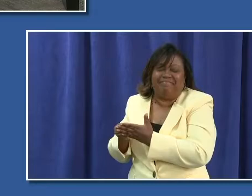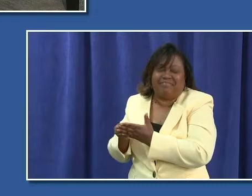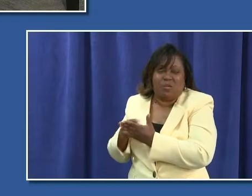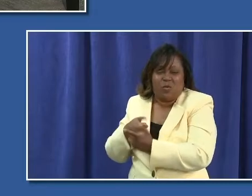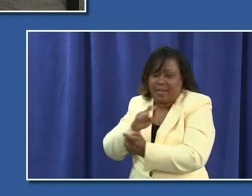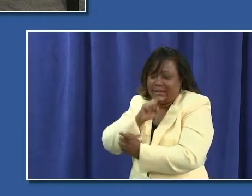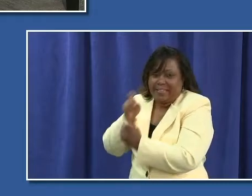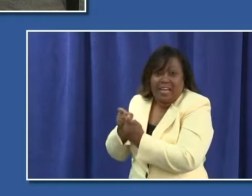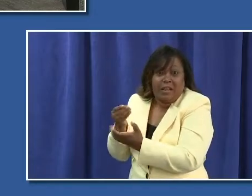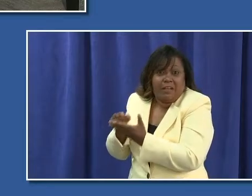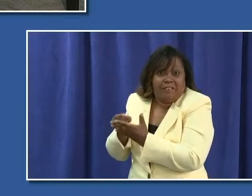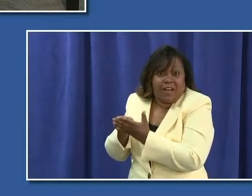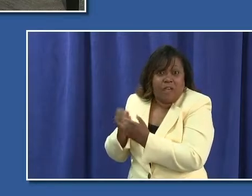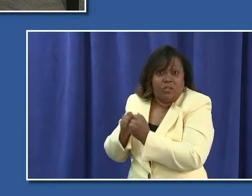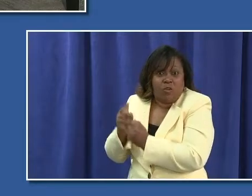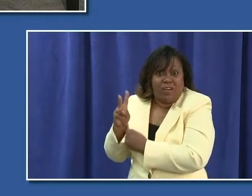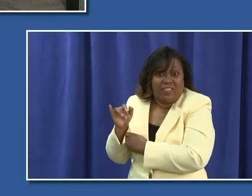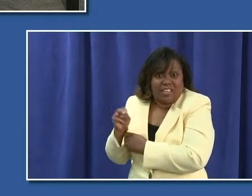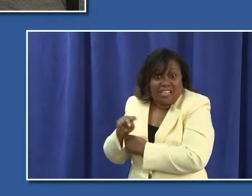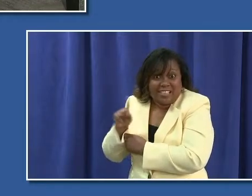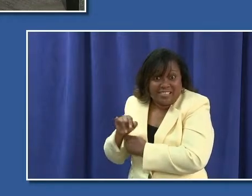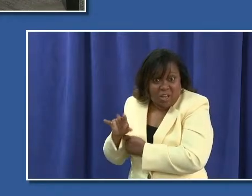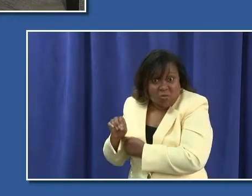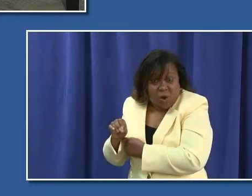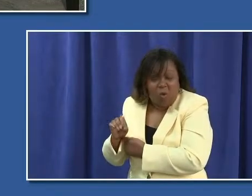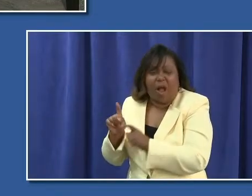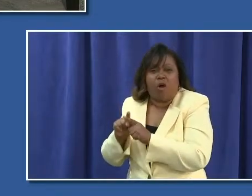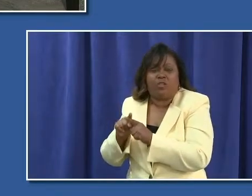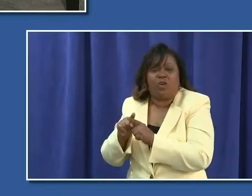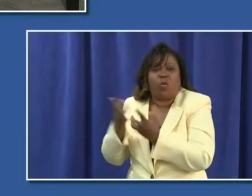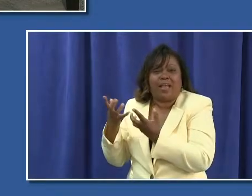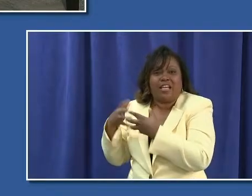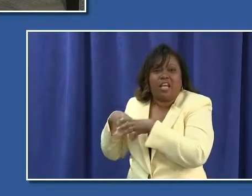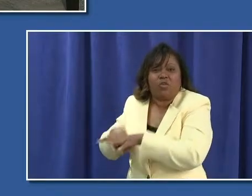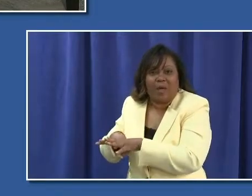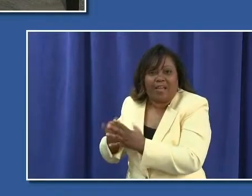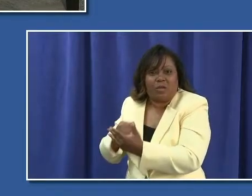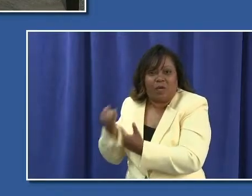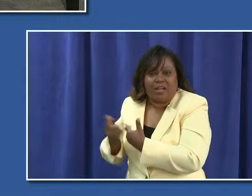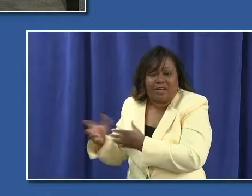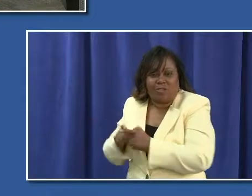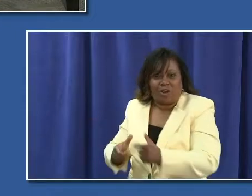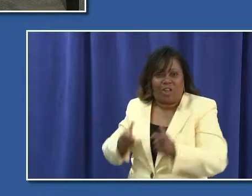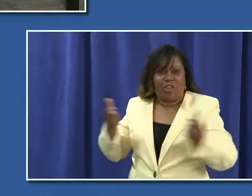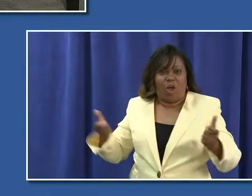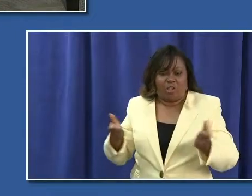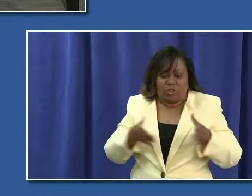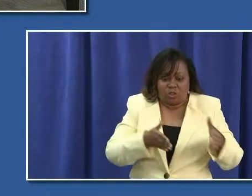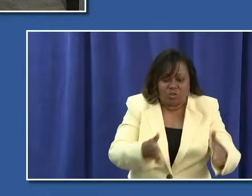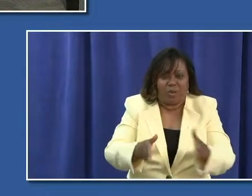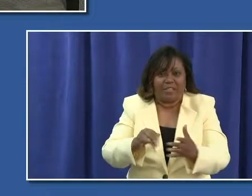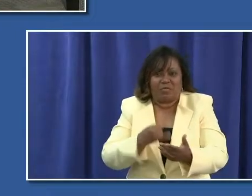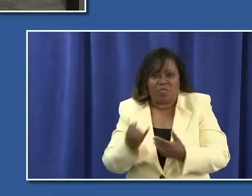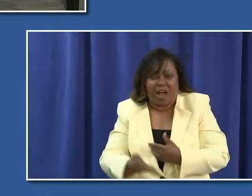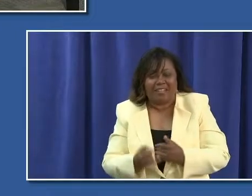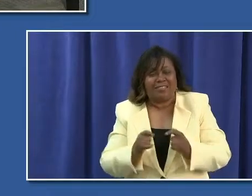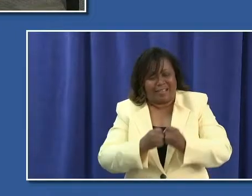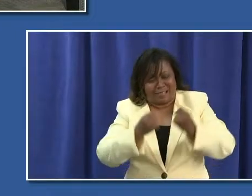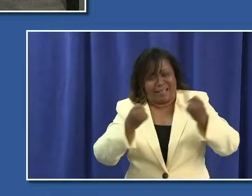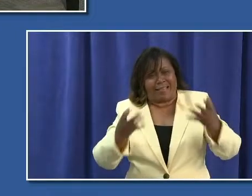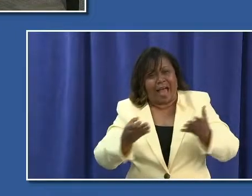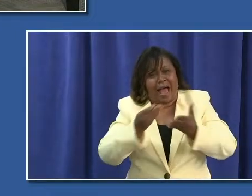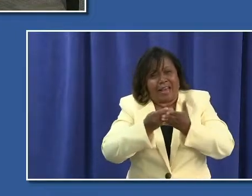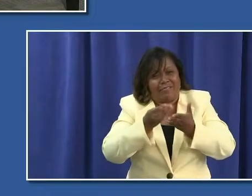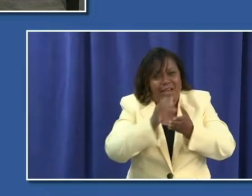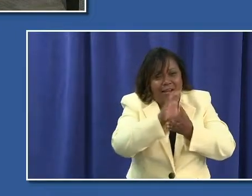are dedicating funds to Vision Zero, as well as we integrate these projects into our larger Complete Streets projects. So there's a lot of